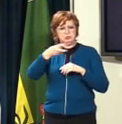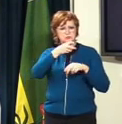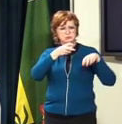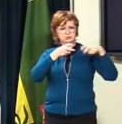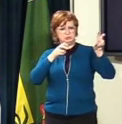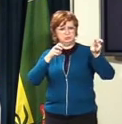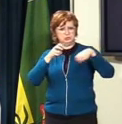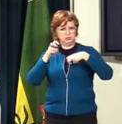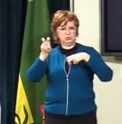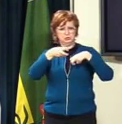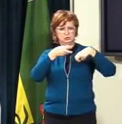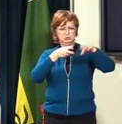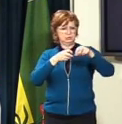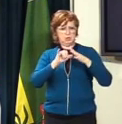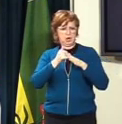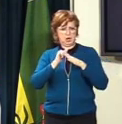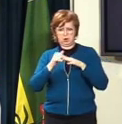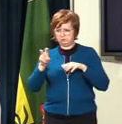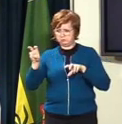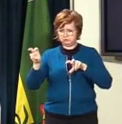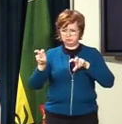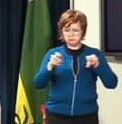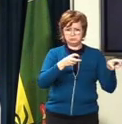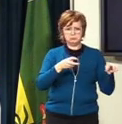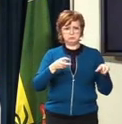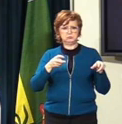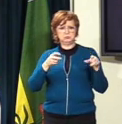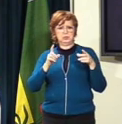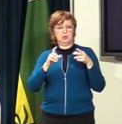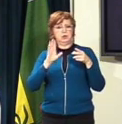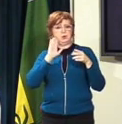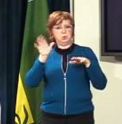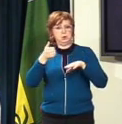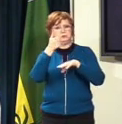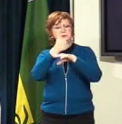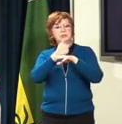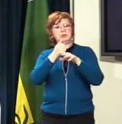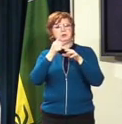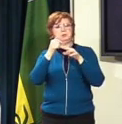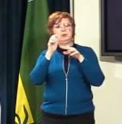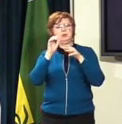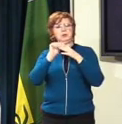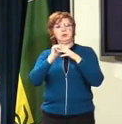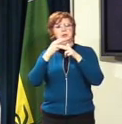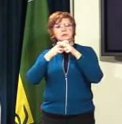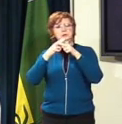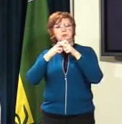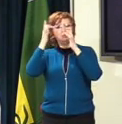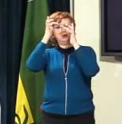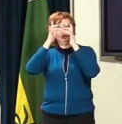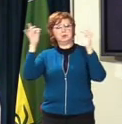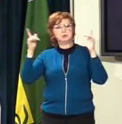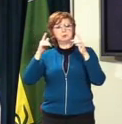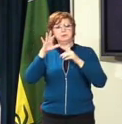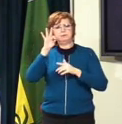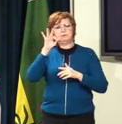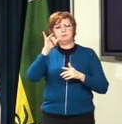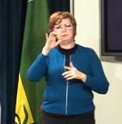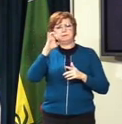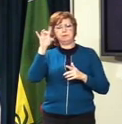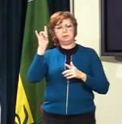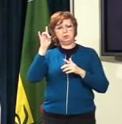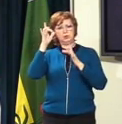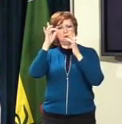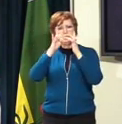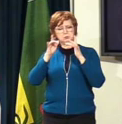on the ICU front and the other bed fronts, or are you looking at opening one of the field hospitals? Exactly where are these people going to